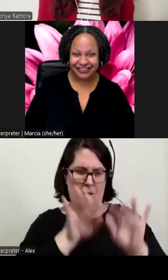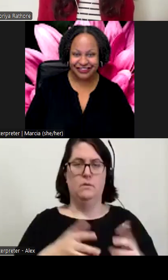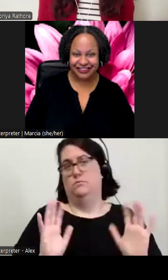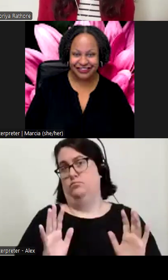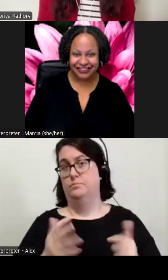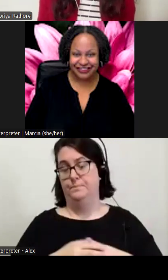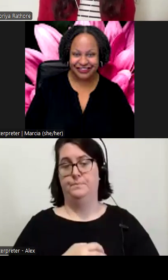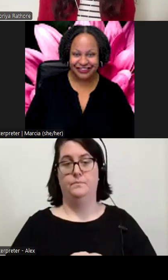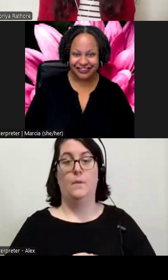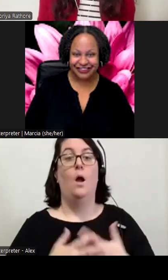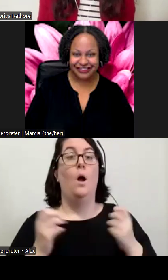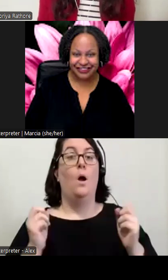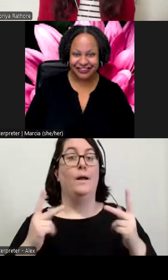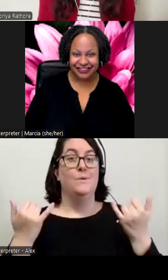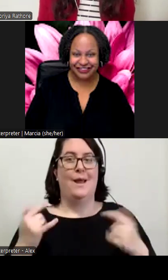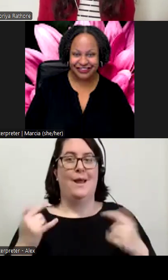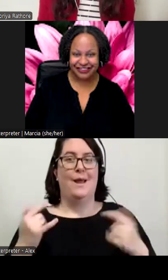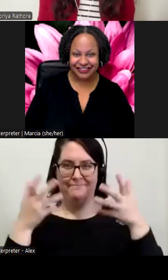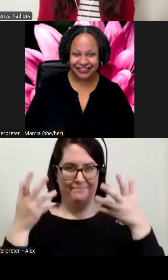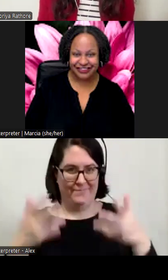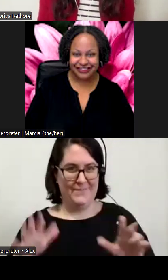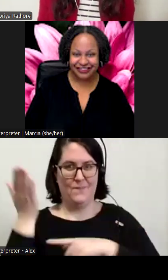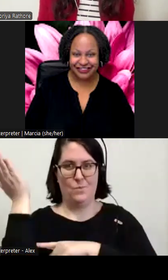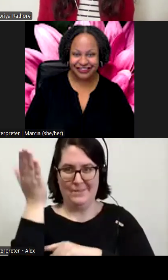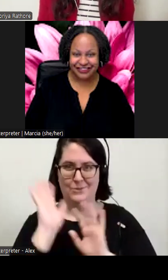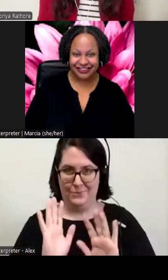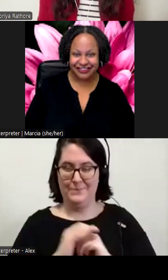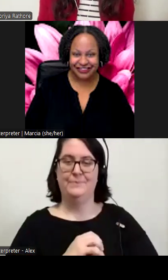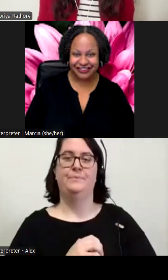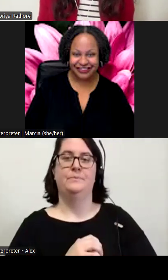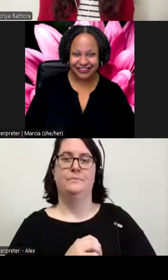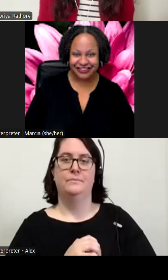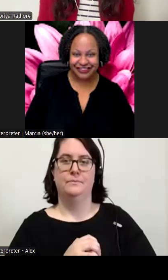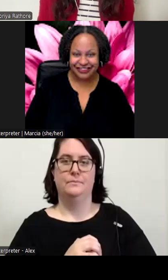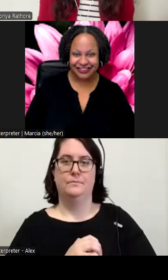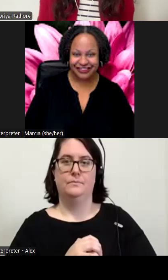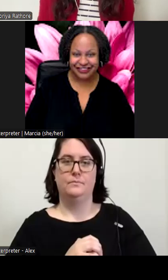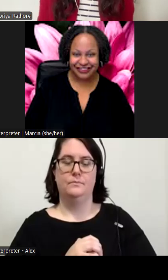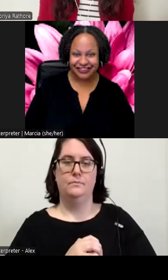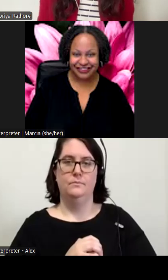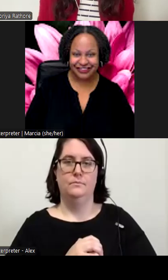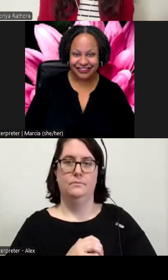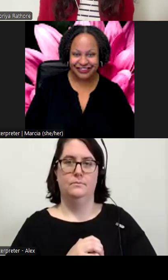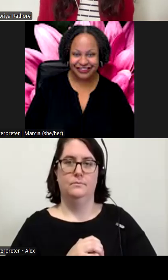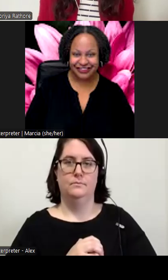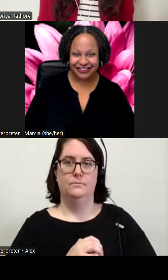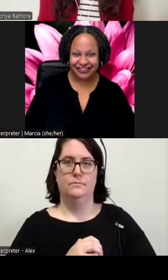This brings us to the end of the presentation portion of this info